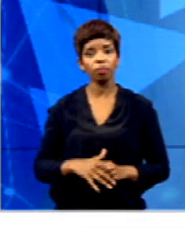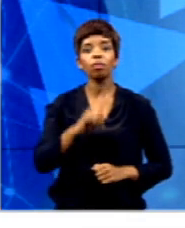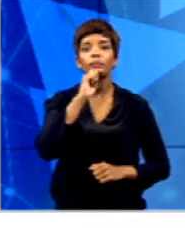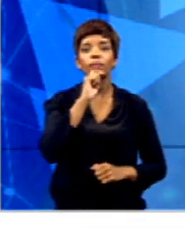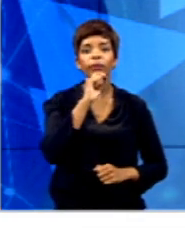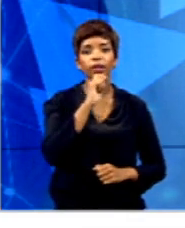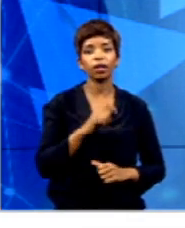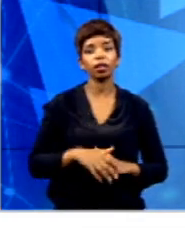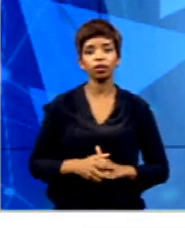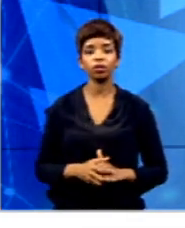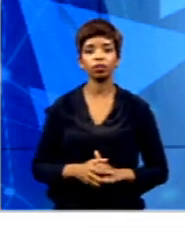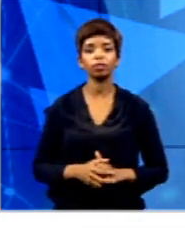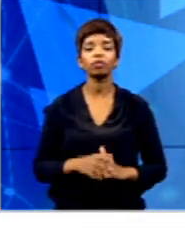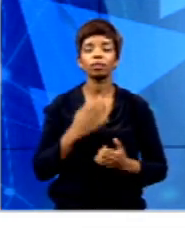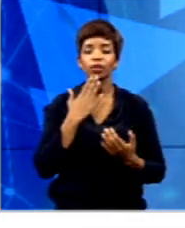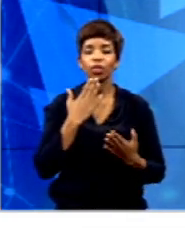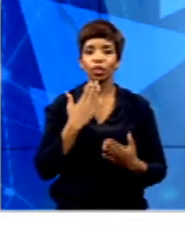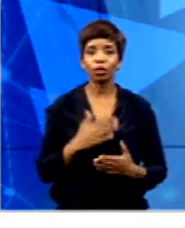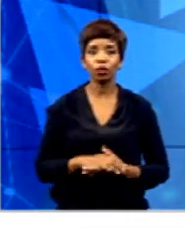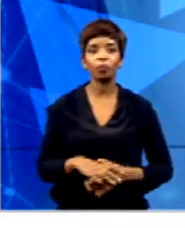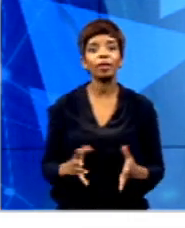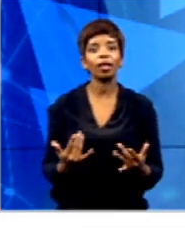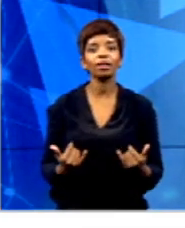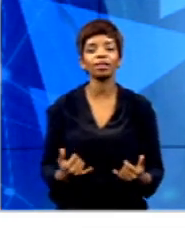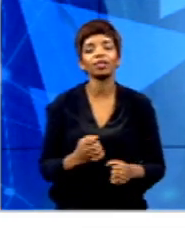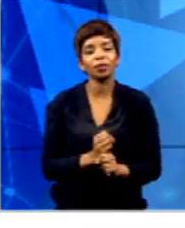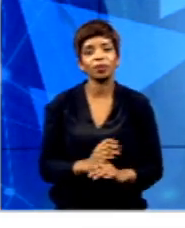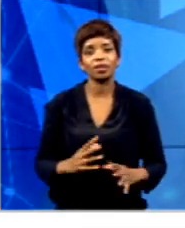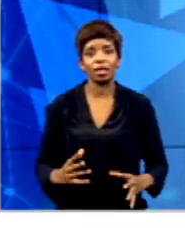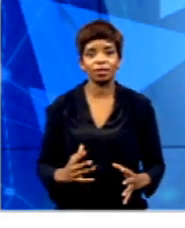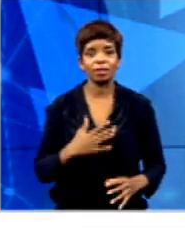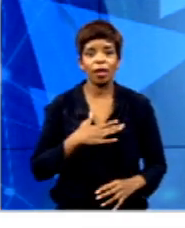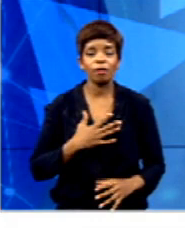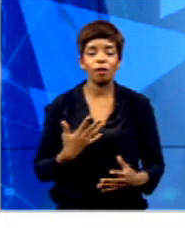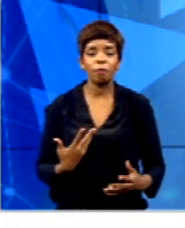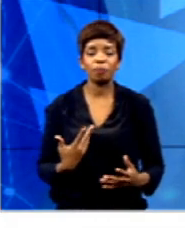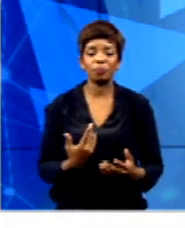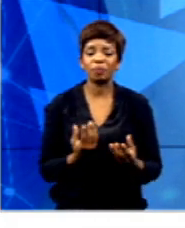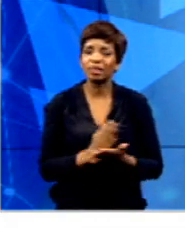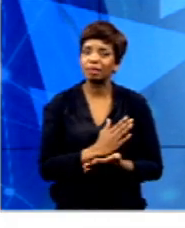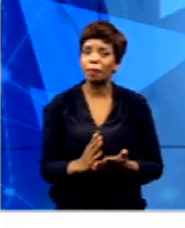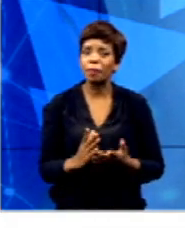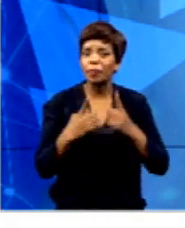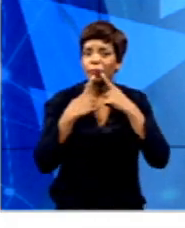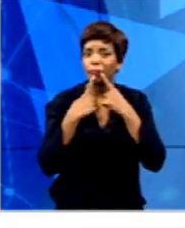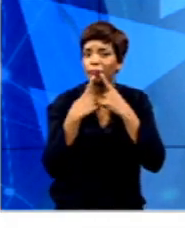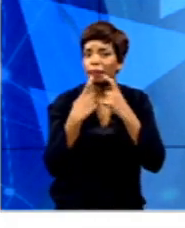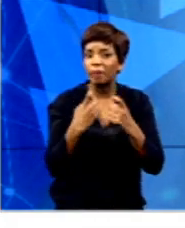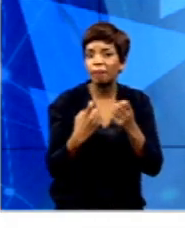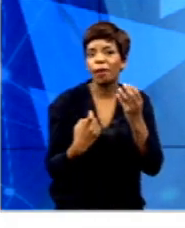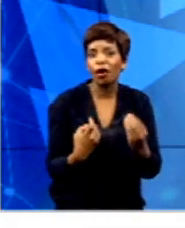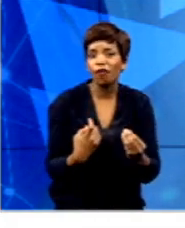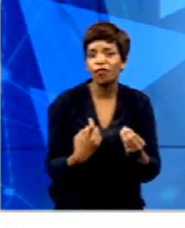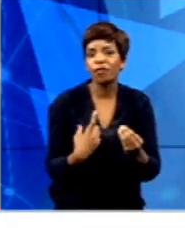morning. Thank you. So let's just start off by gauging the sort of complaints that your office has